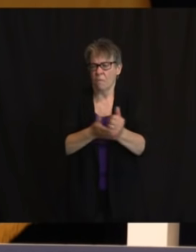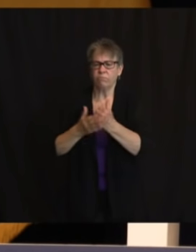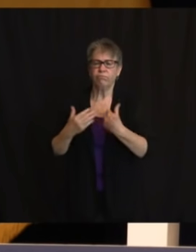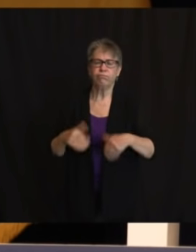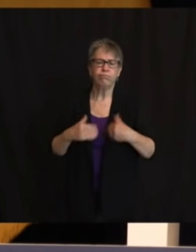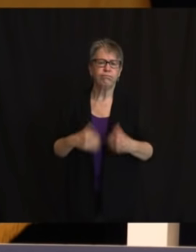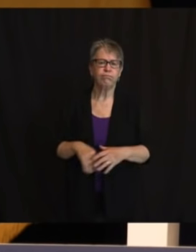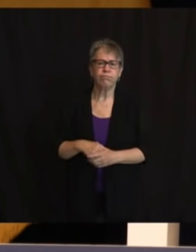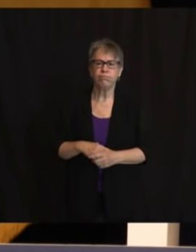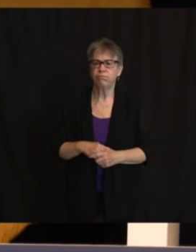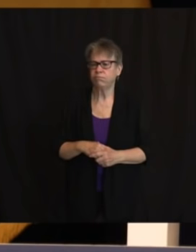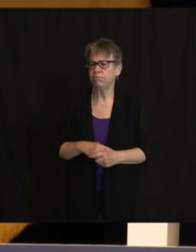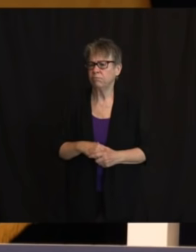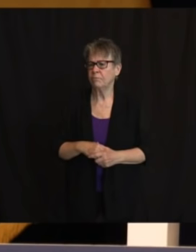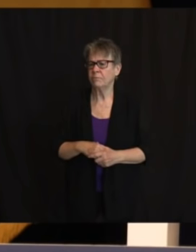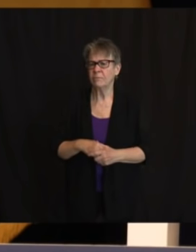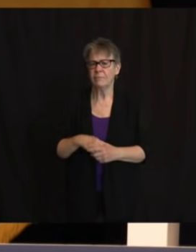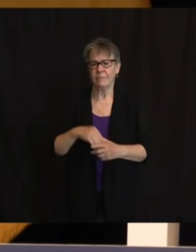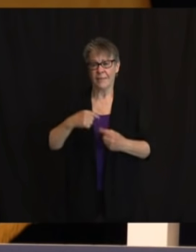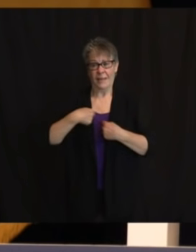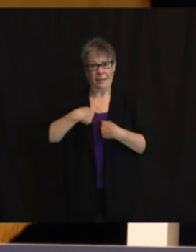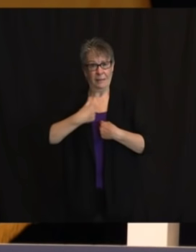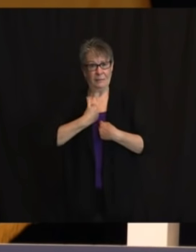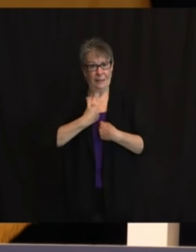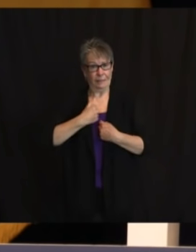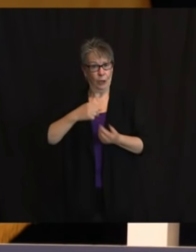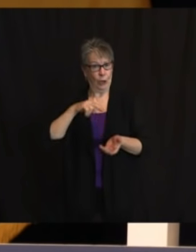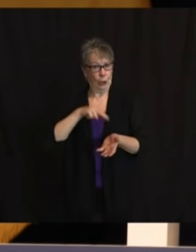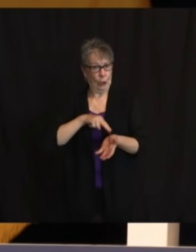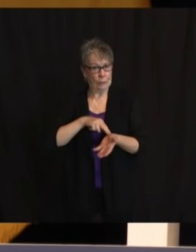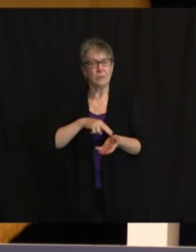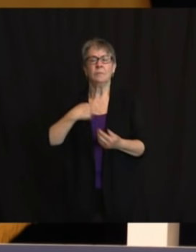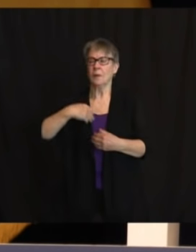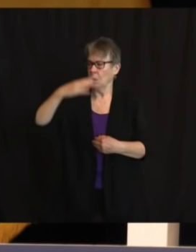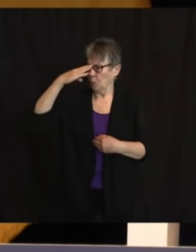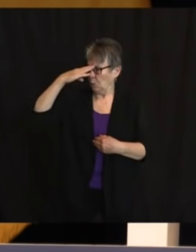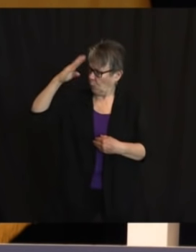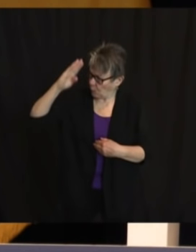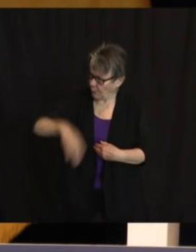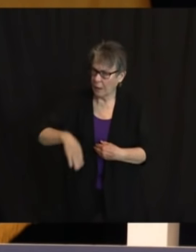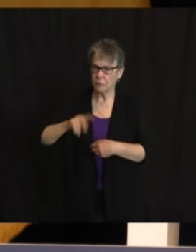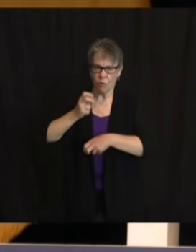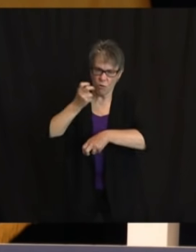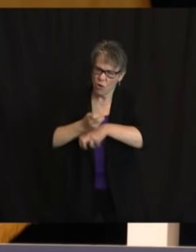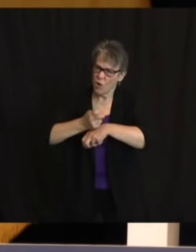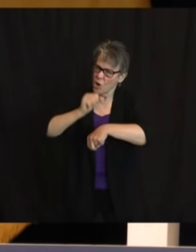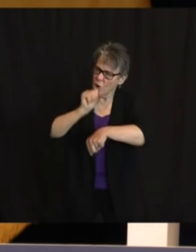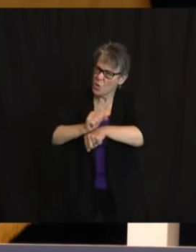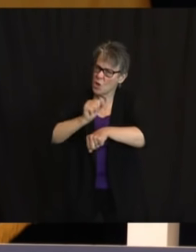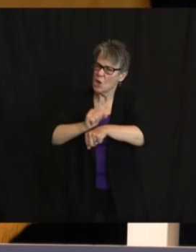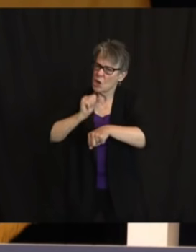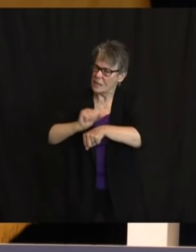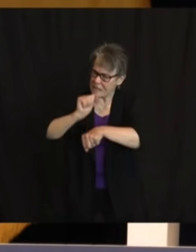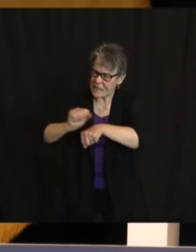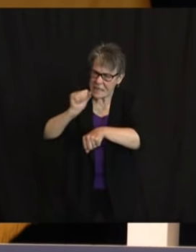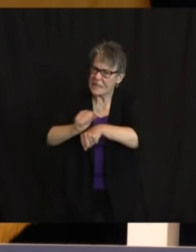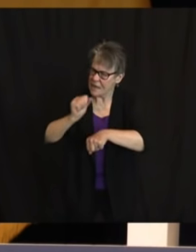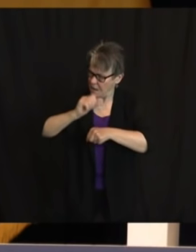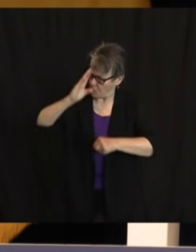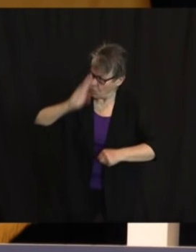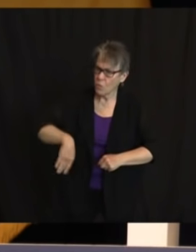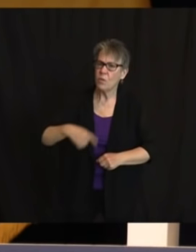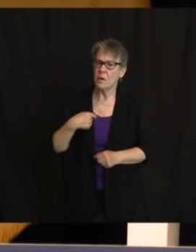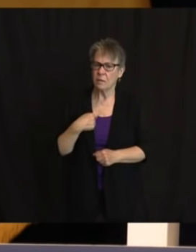hardest jobs, and their bravery and services during this time has demonstrated that there is